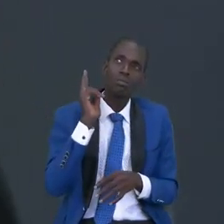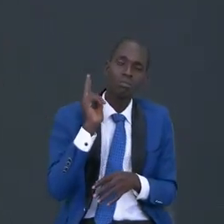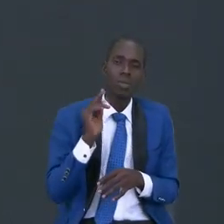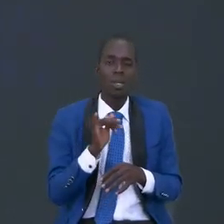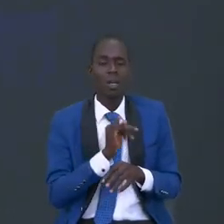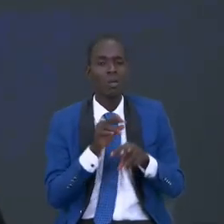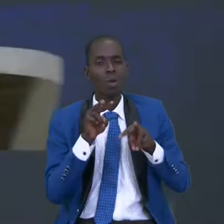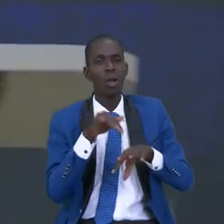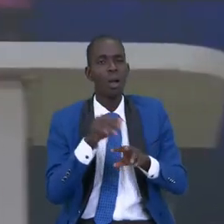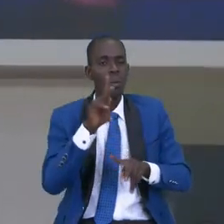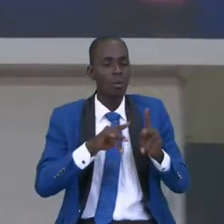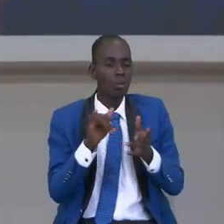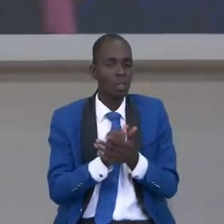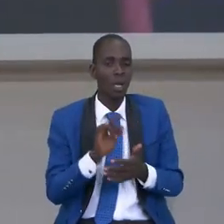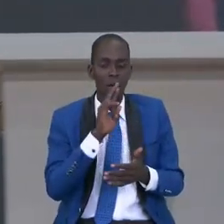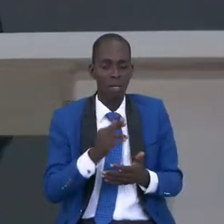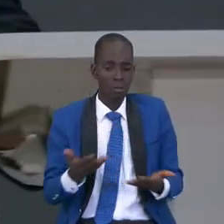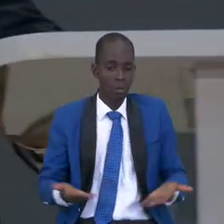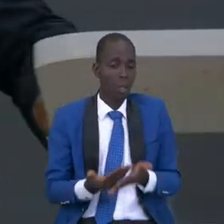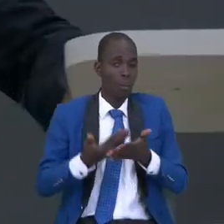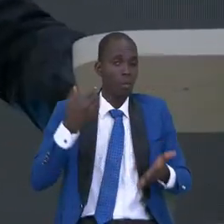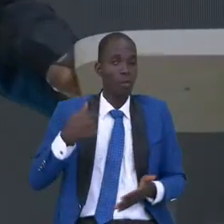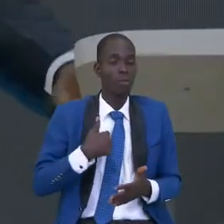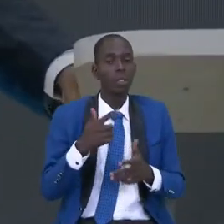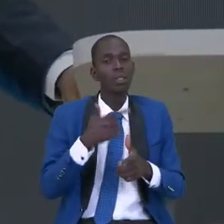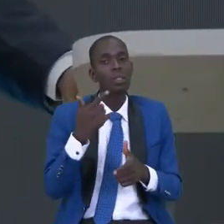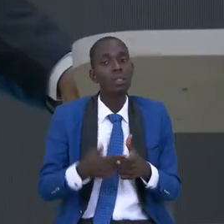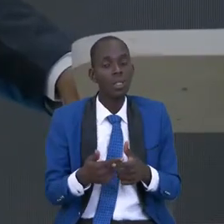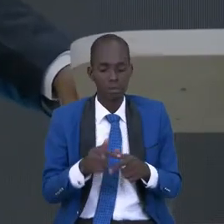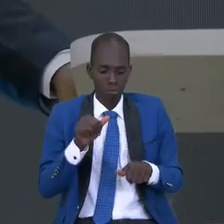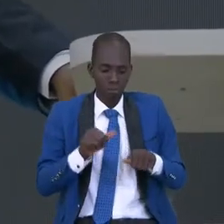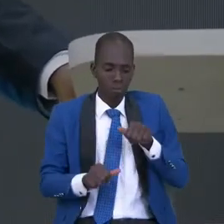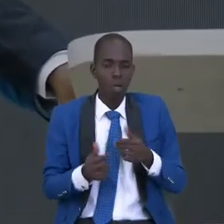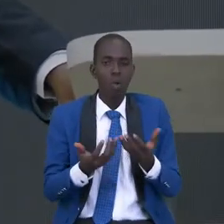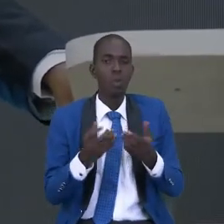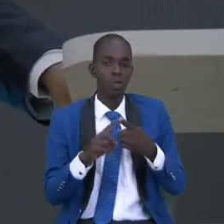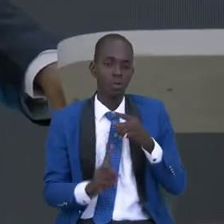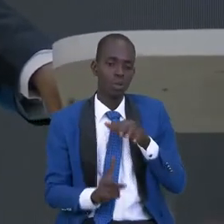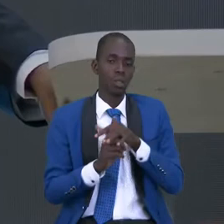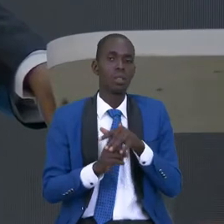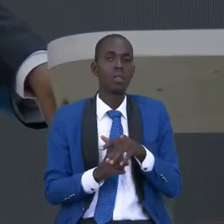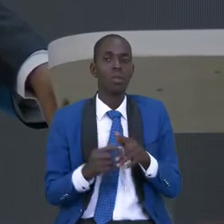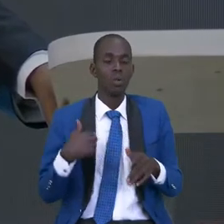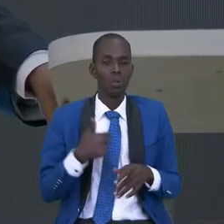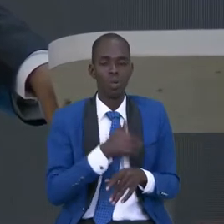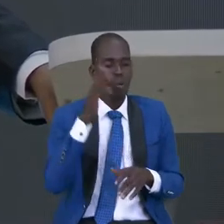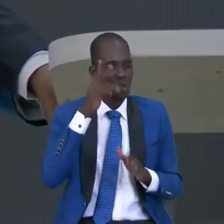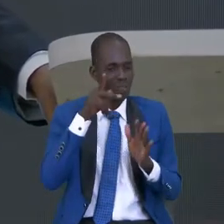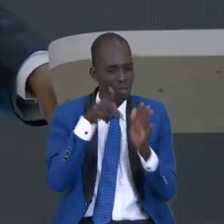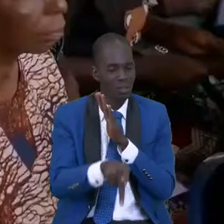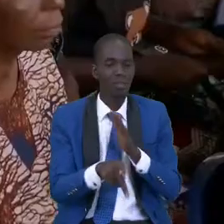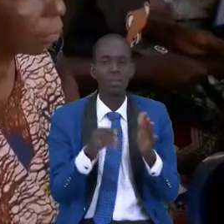who have come before me. Unbelief wants to creep in. We're going to kill that